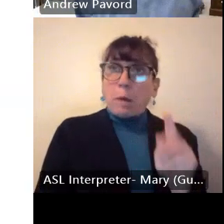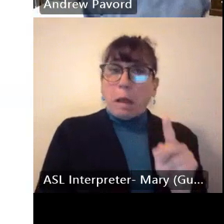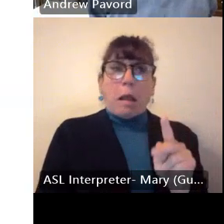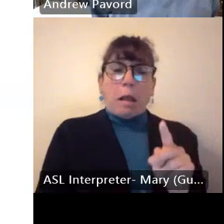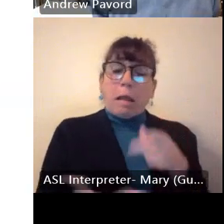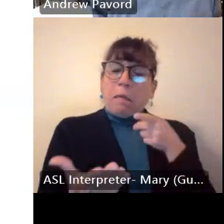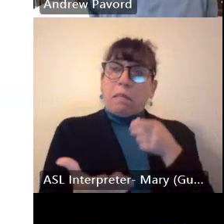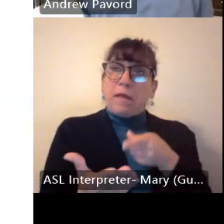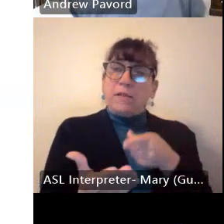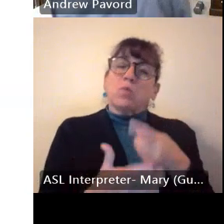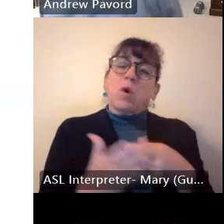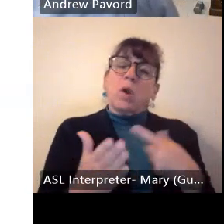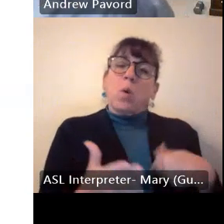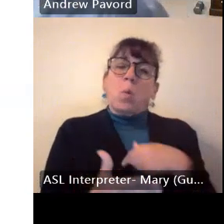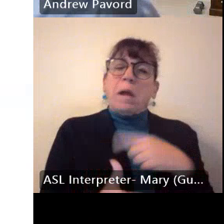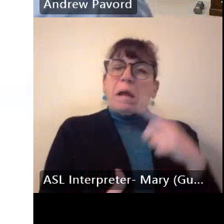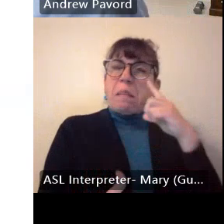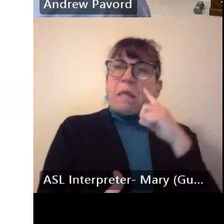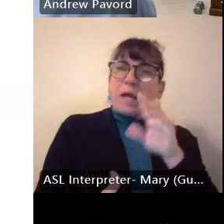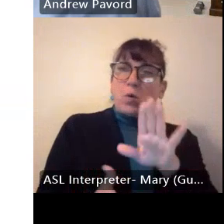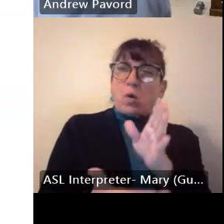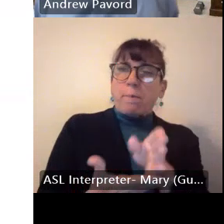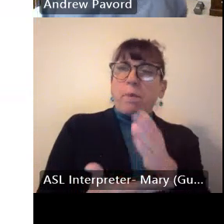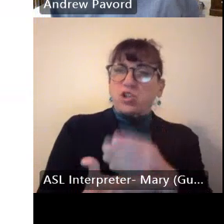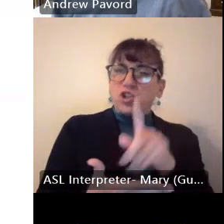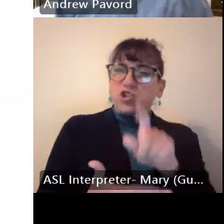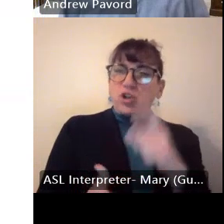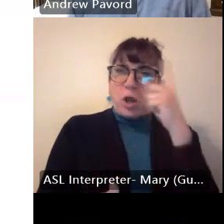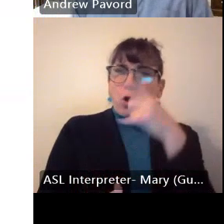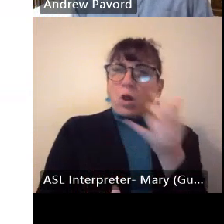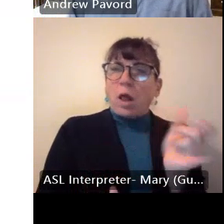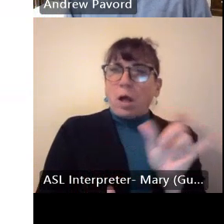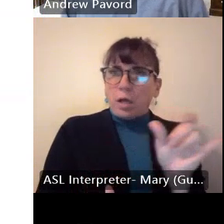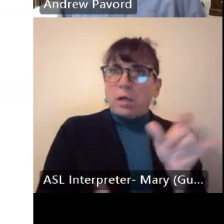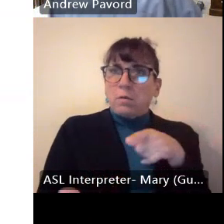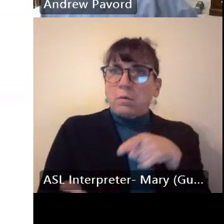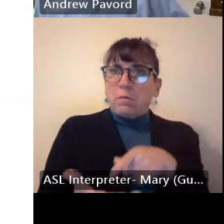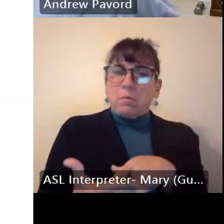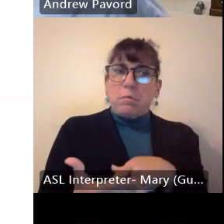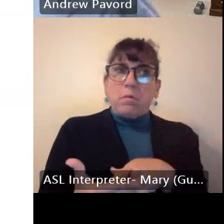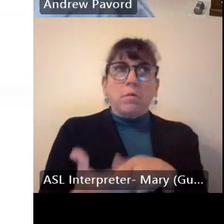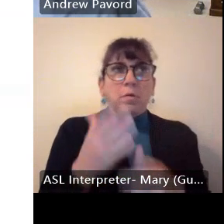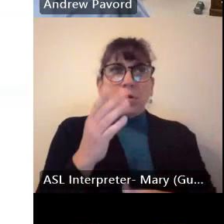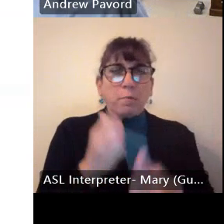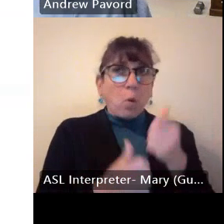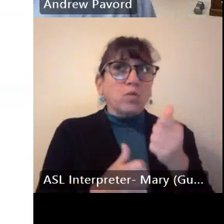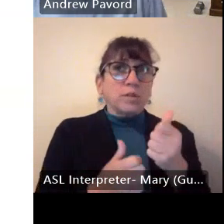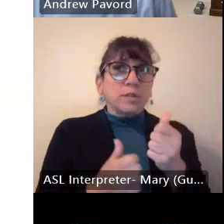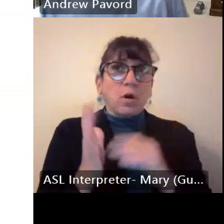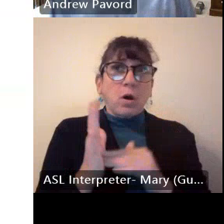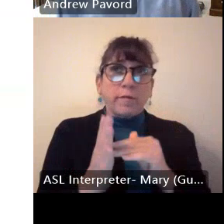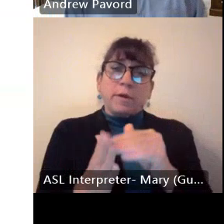this is what we think your budget should be. In the vast majority of cases,